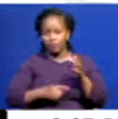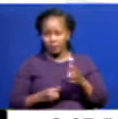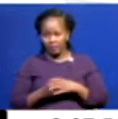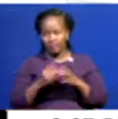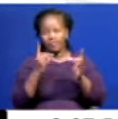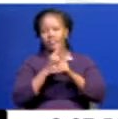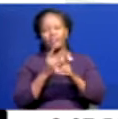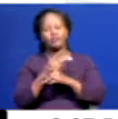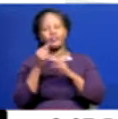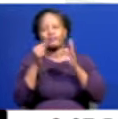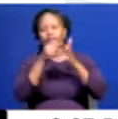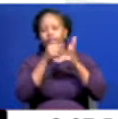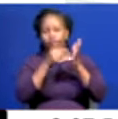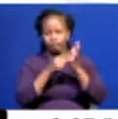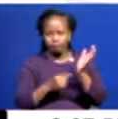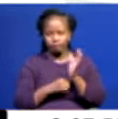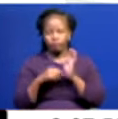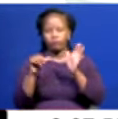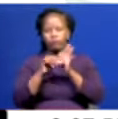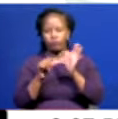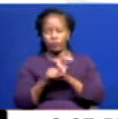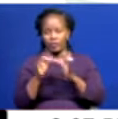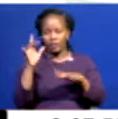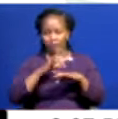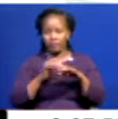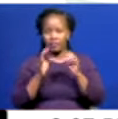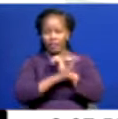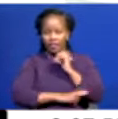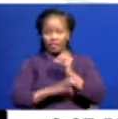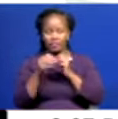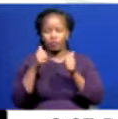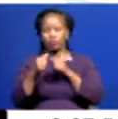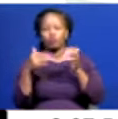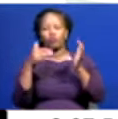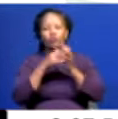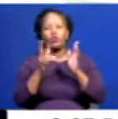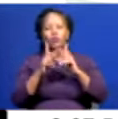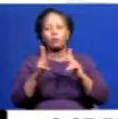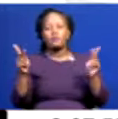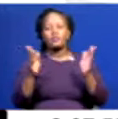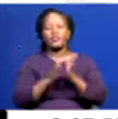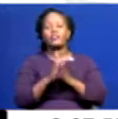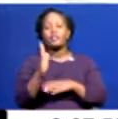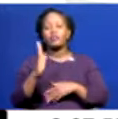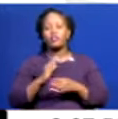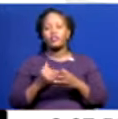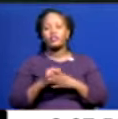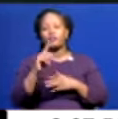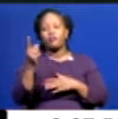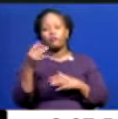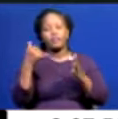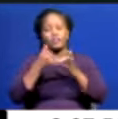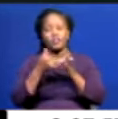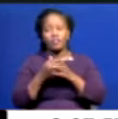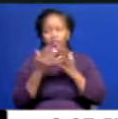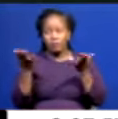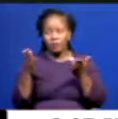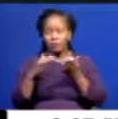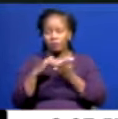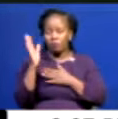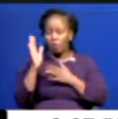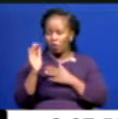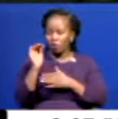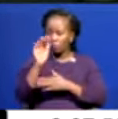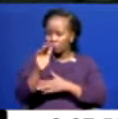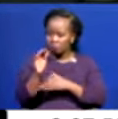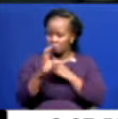several issues that were threatening the country's peace and security, key among them being the secession calls by the opposition,